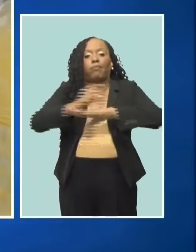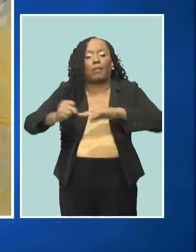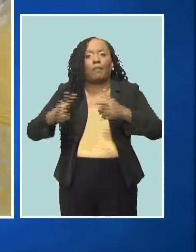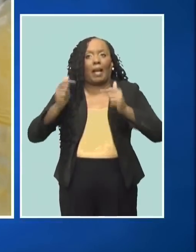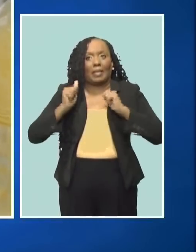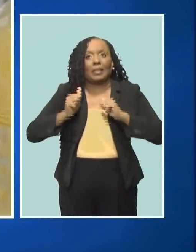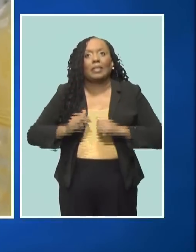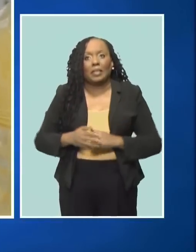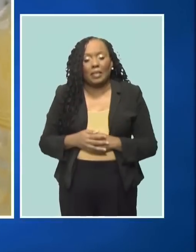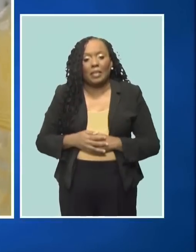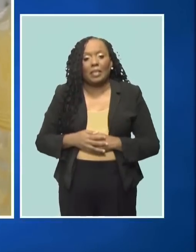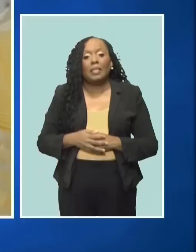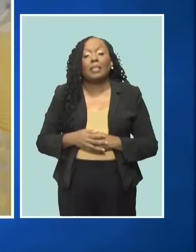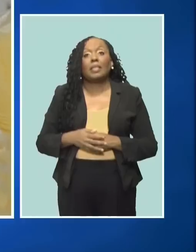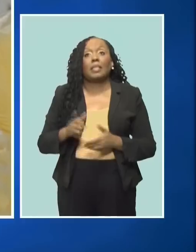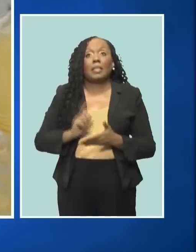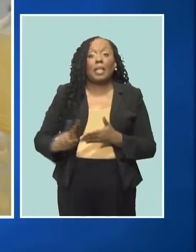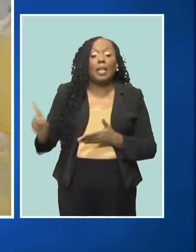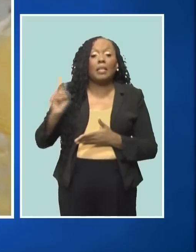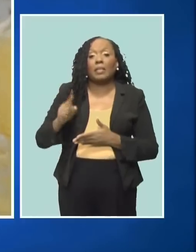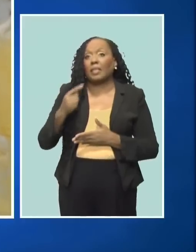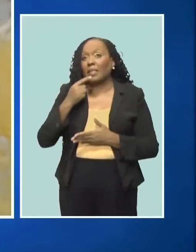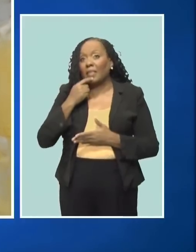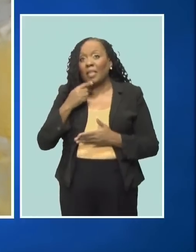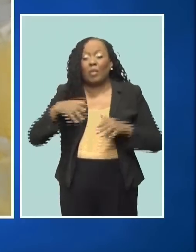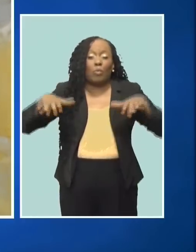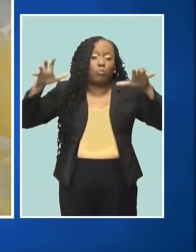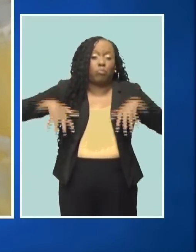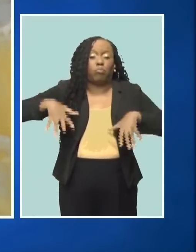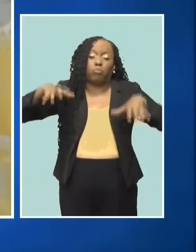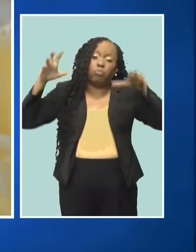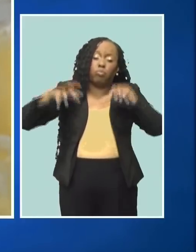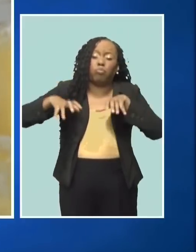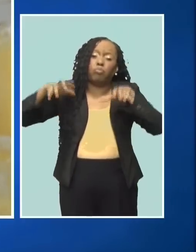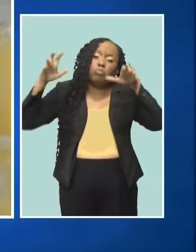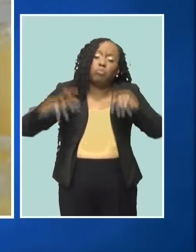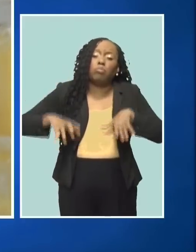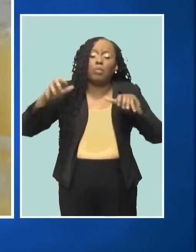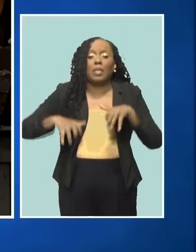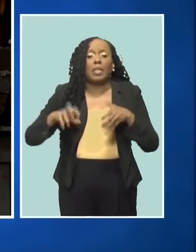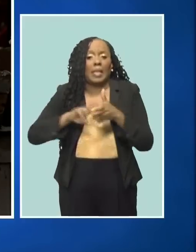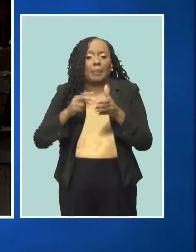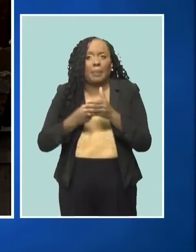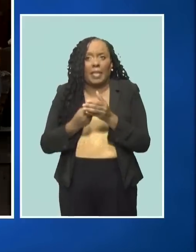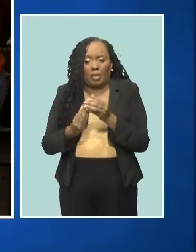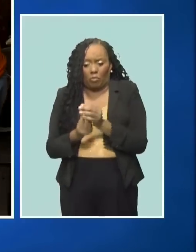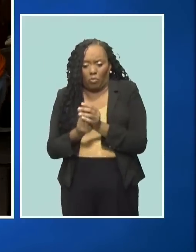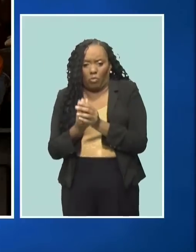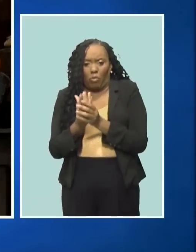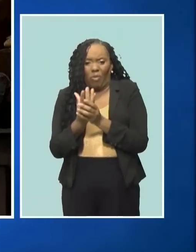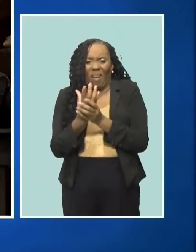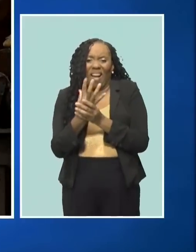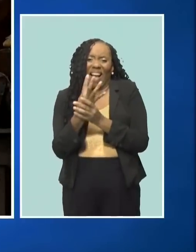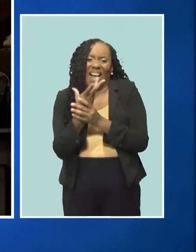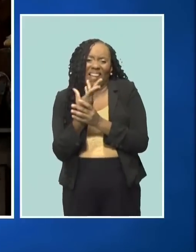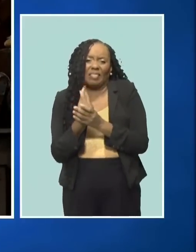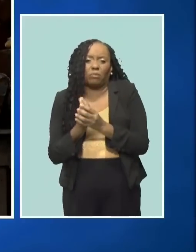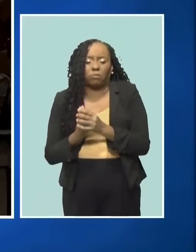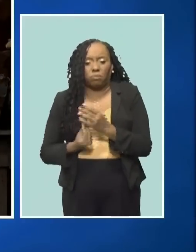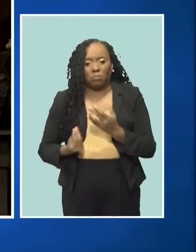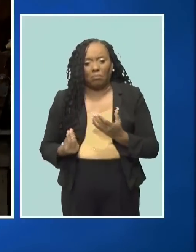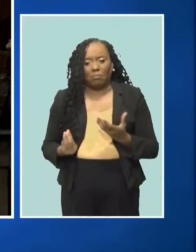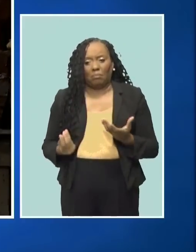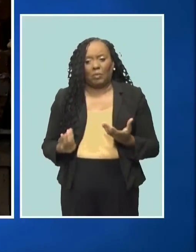Association of Retailers reported that excessive rainfall has been depleting crops for some farmers. However, vendor Princess Belgrave